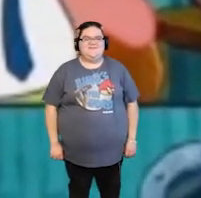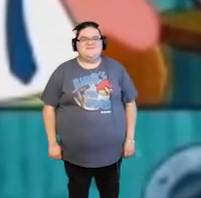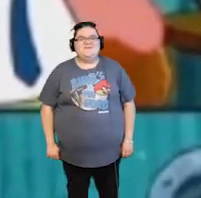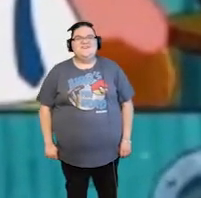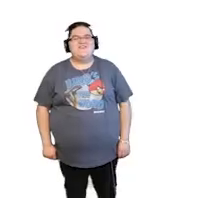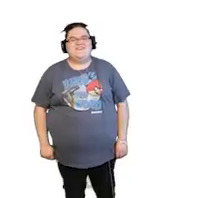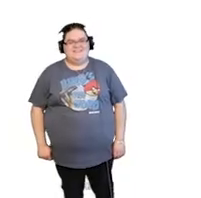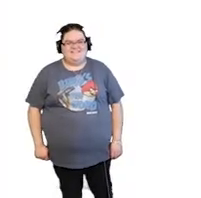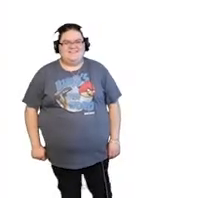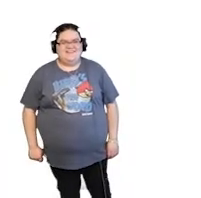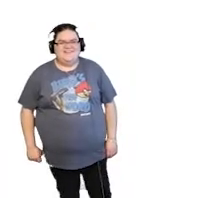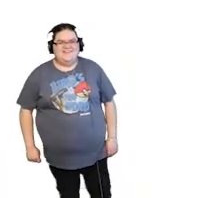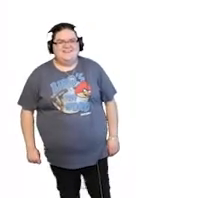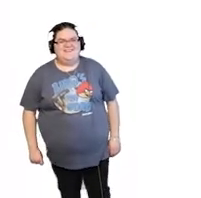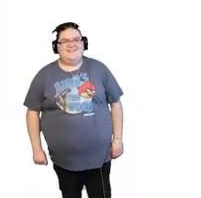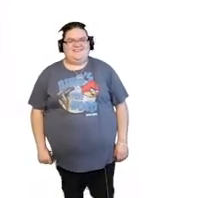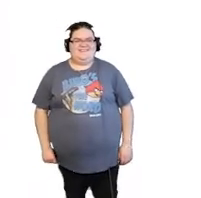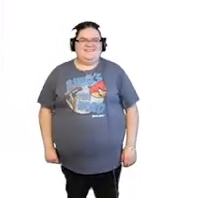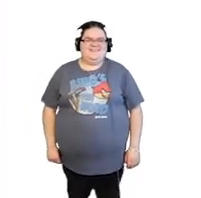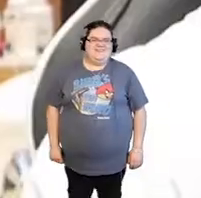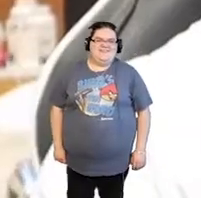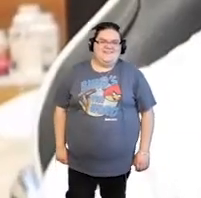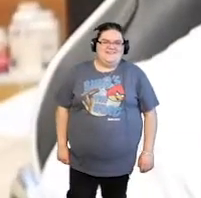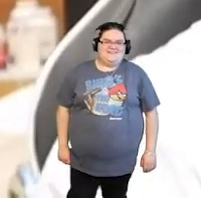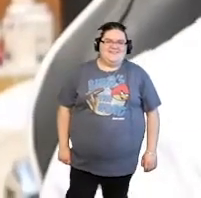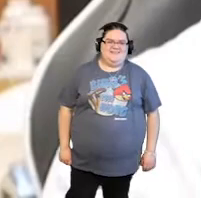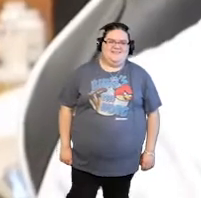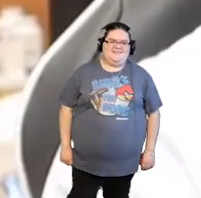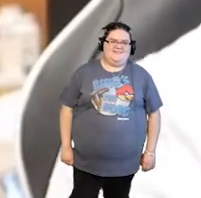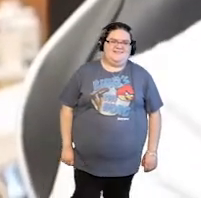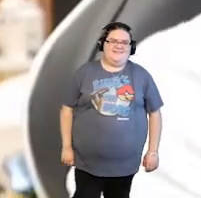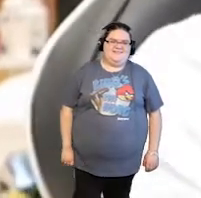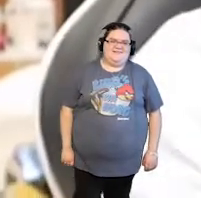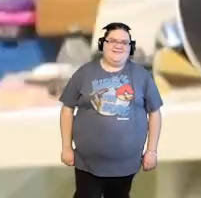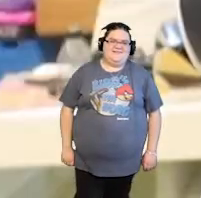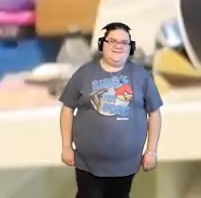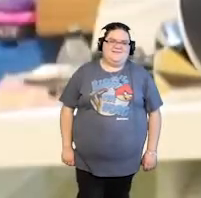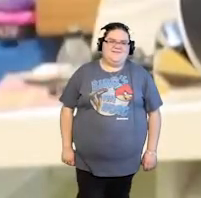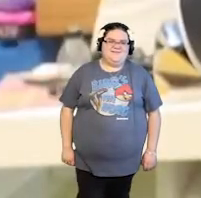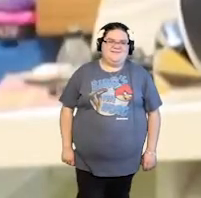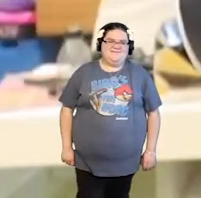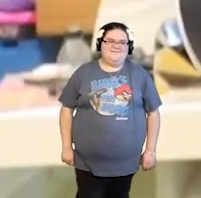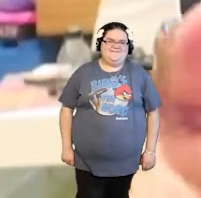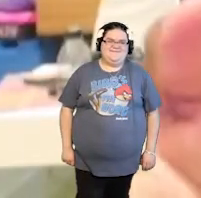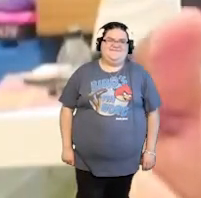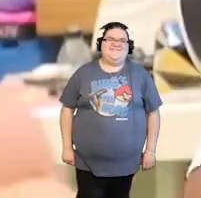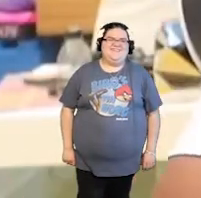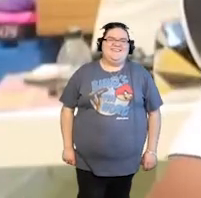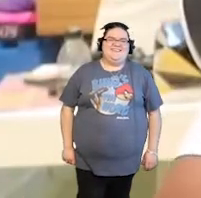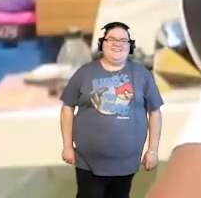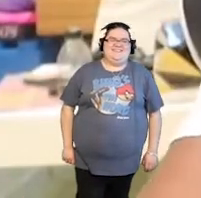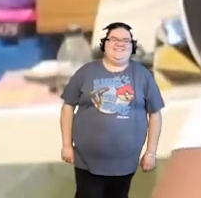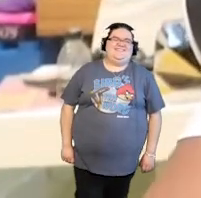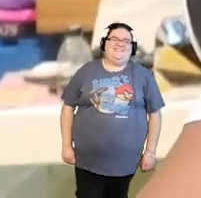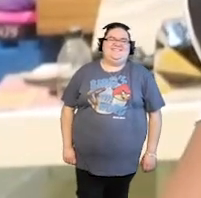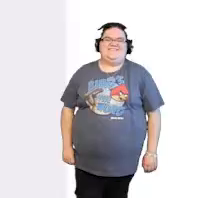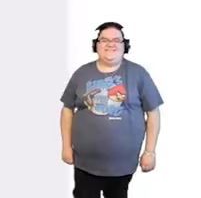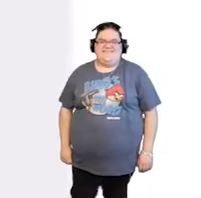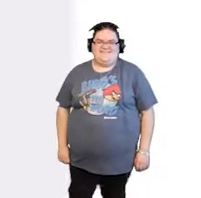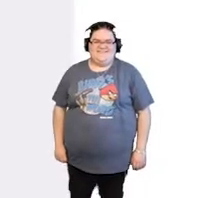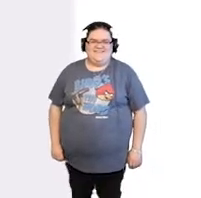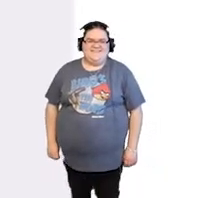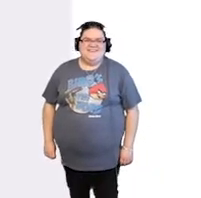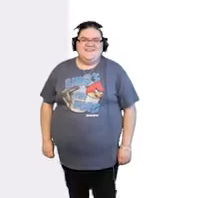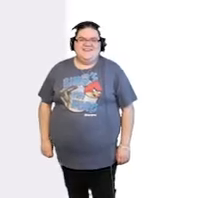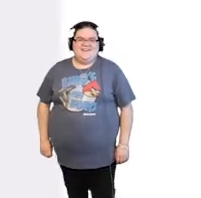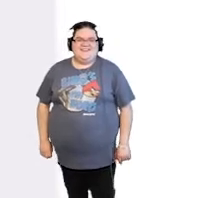Okay. No, Insecure wasn't an L. It was a good diss track, but I came back hard with Aries. So, shush.